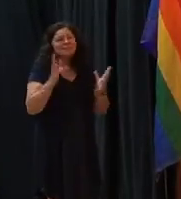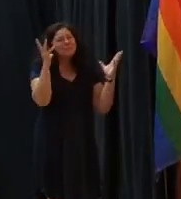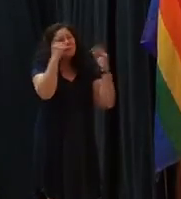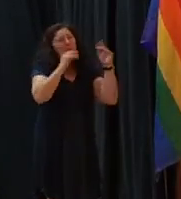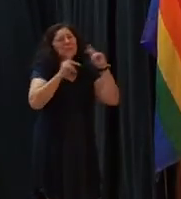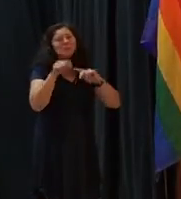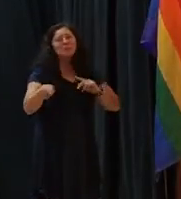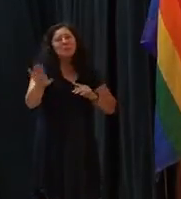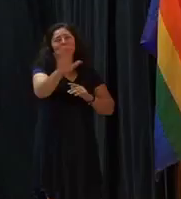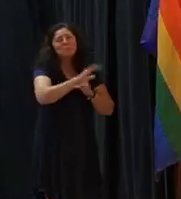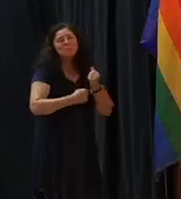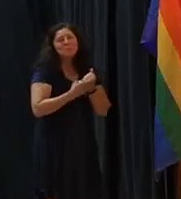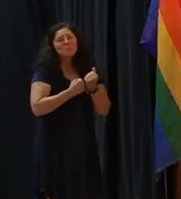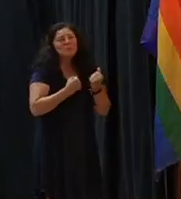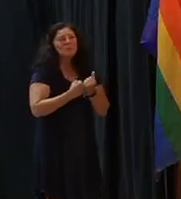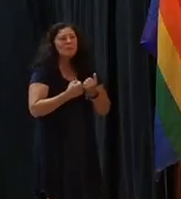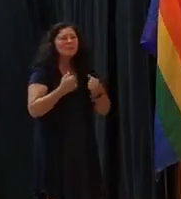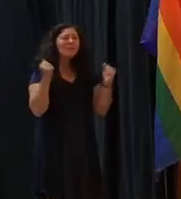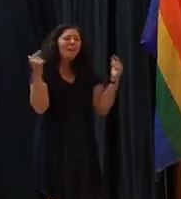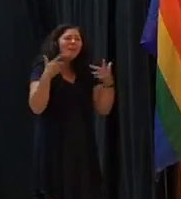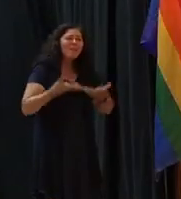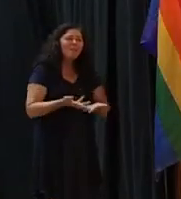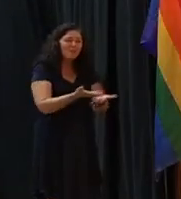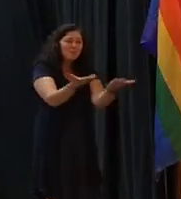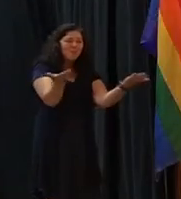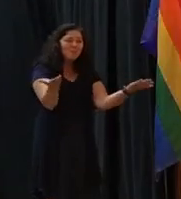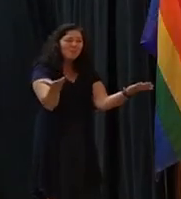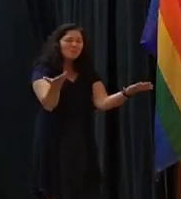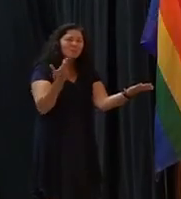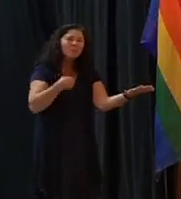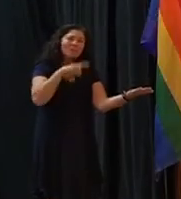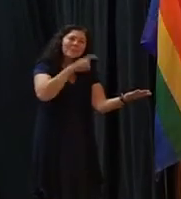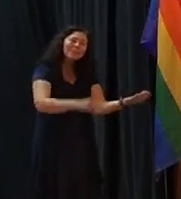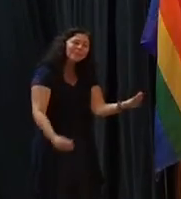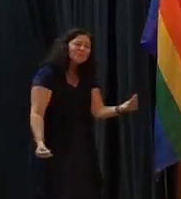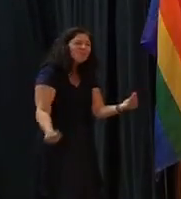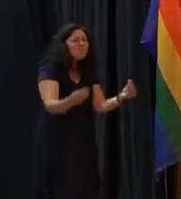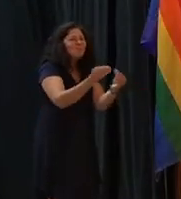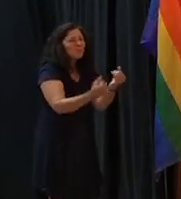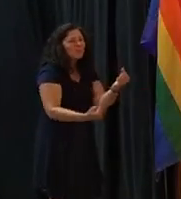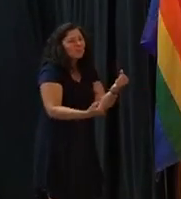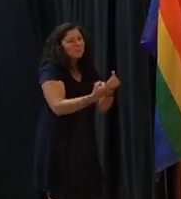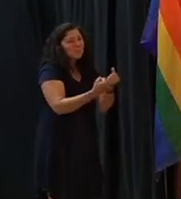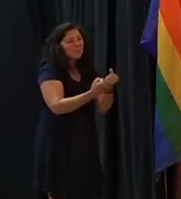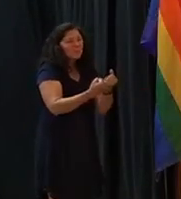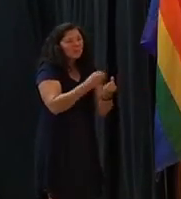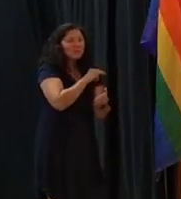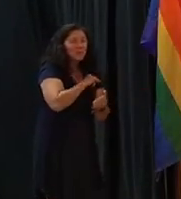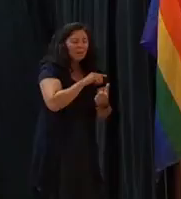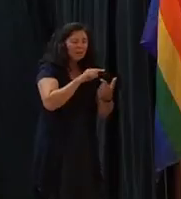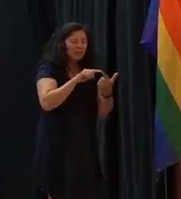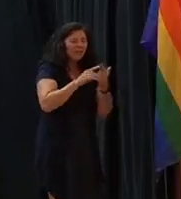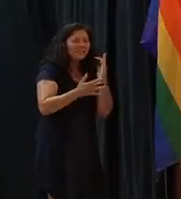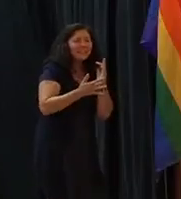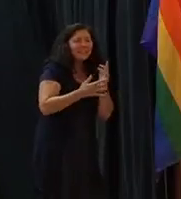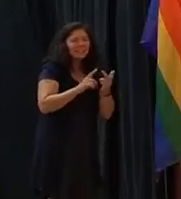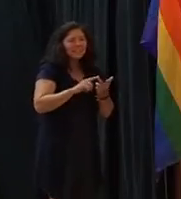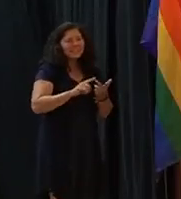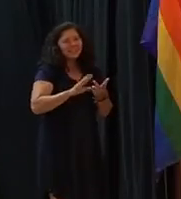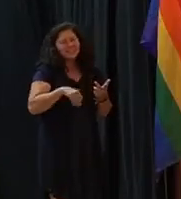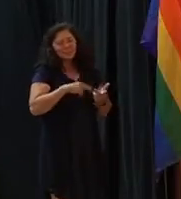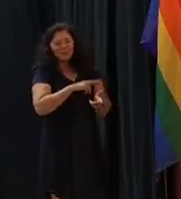people, all of you, we need more support morally, technically, and of